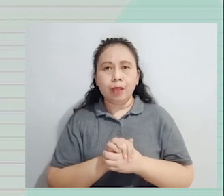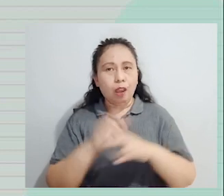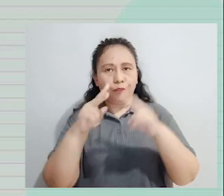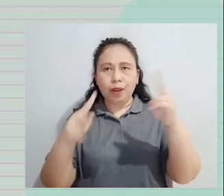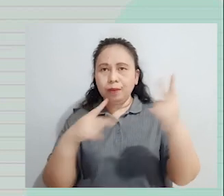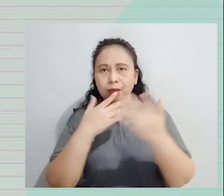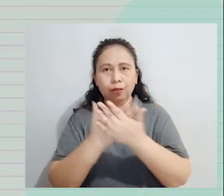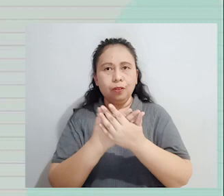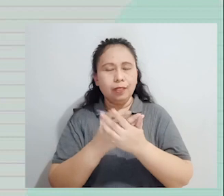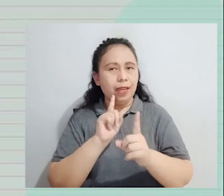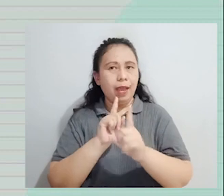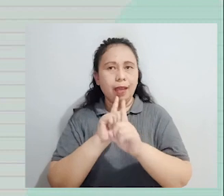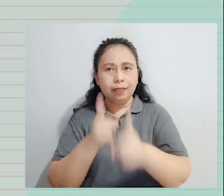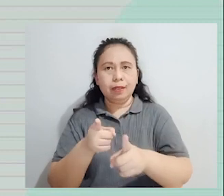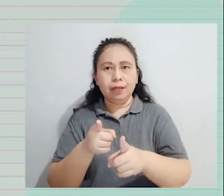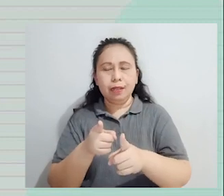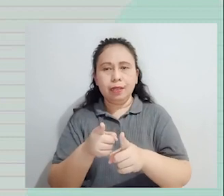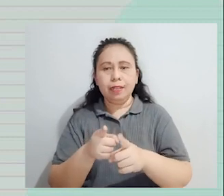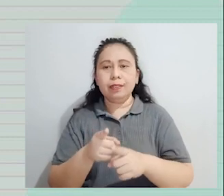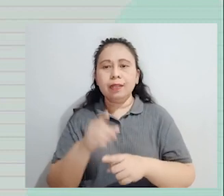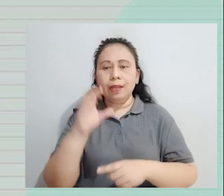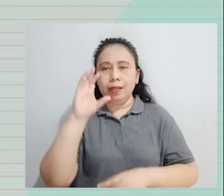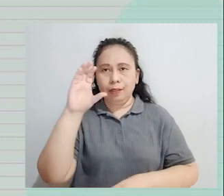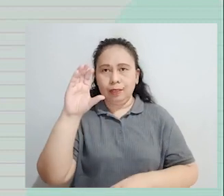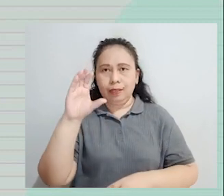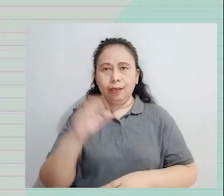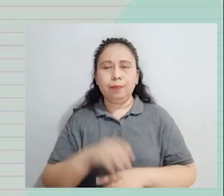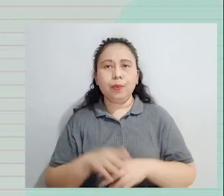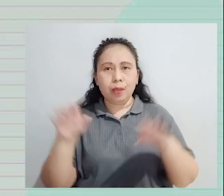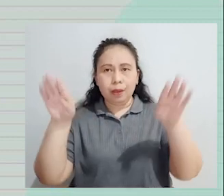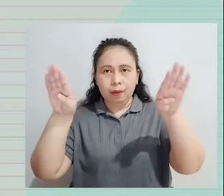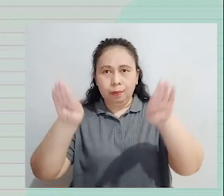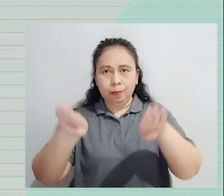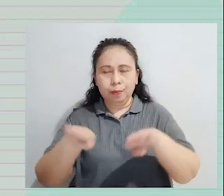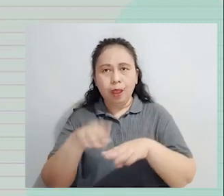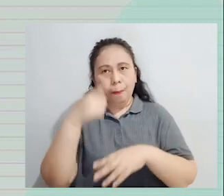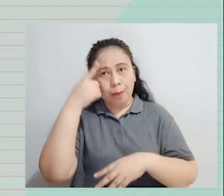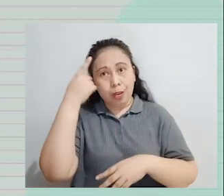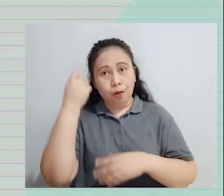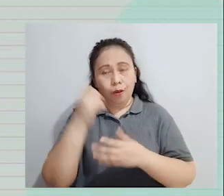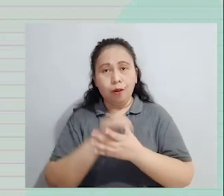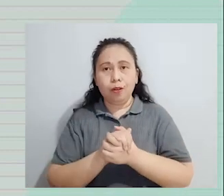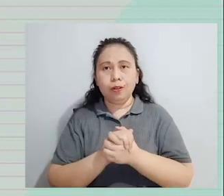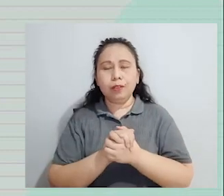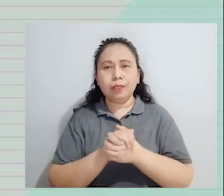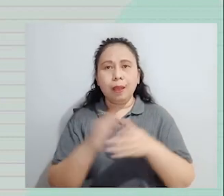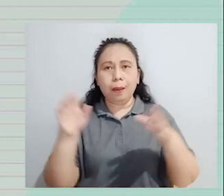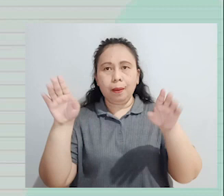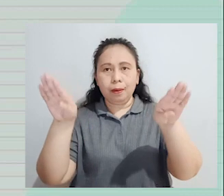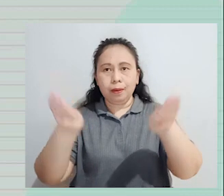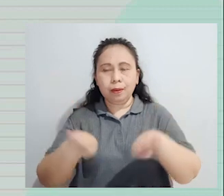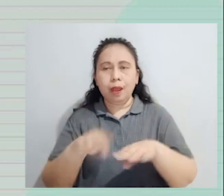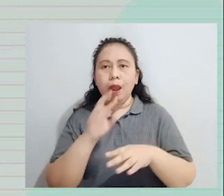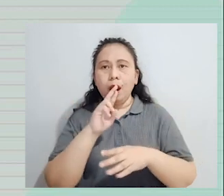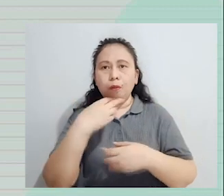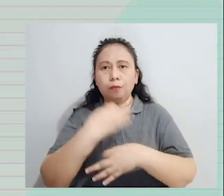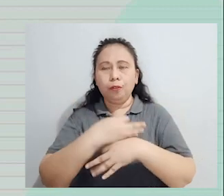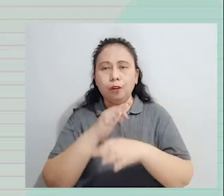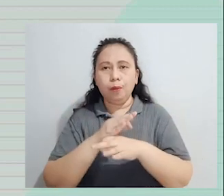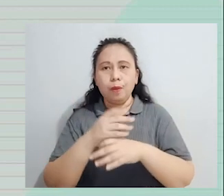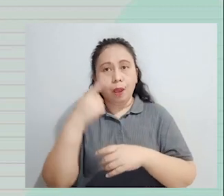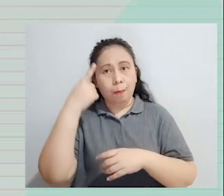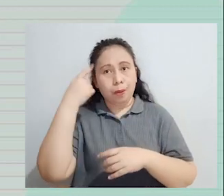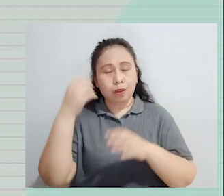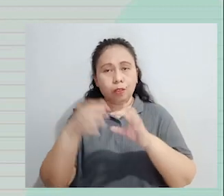Commendable! The answer is rift valleys. This is because the rift valleys are formed due